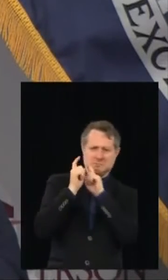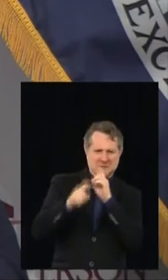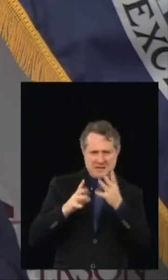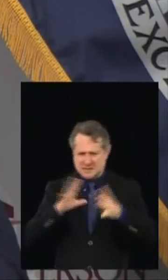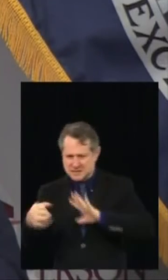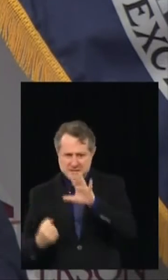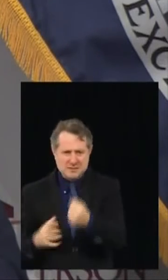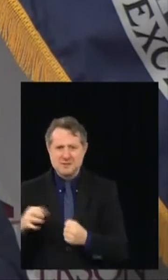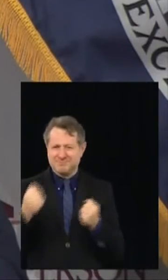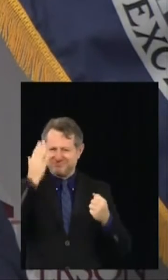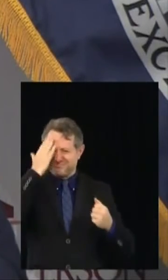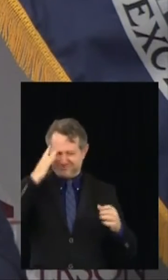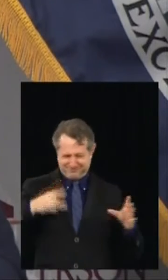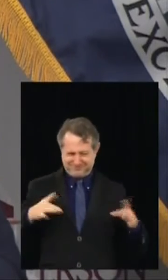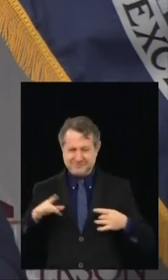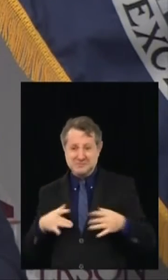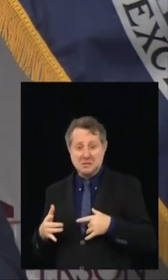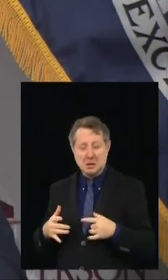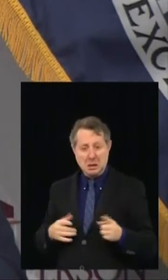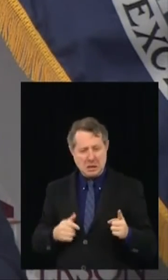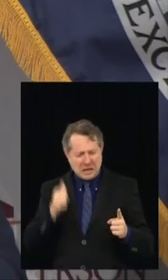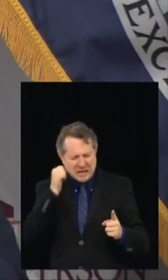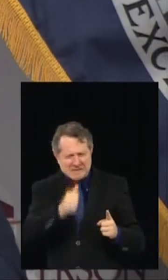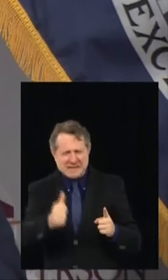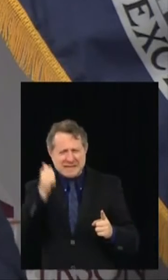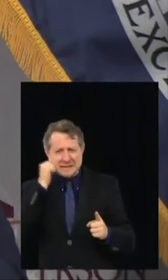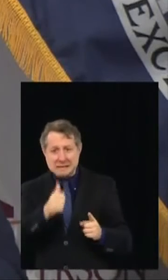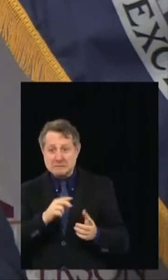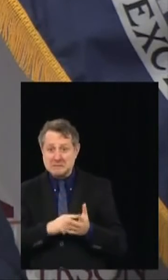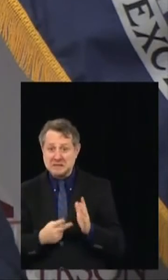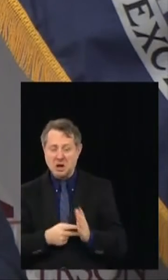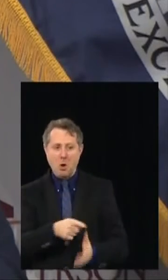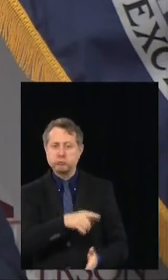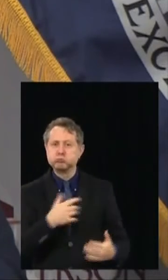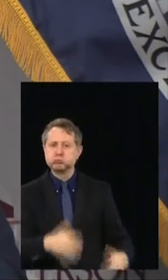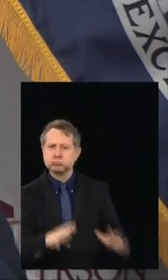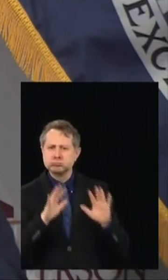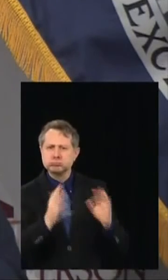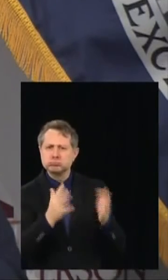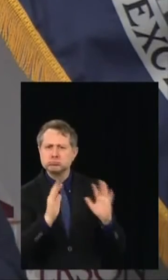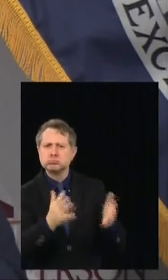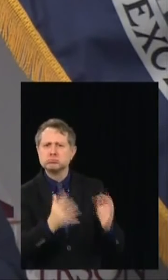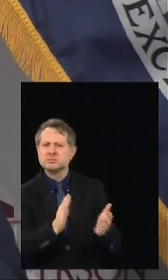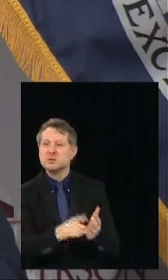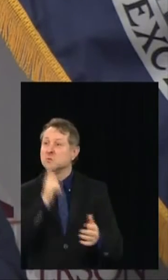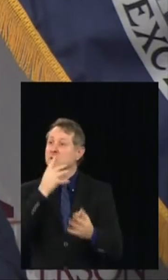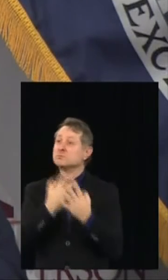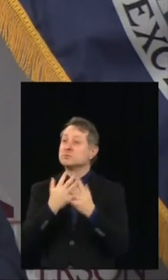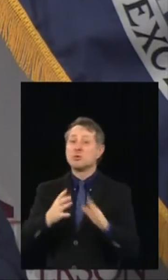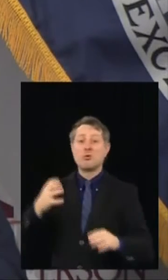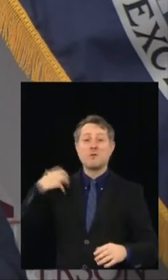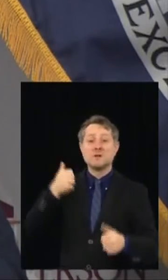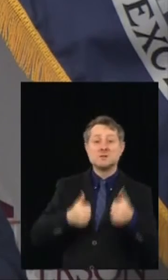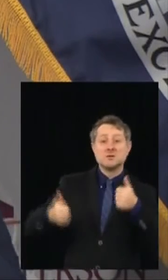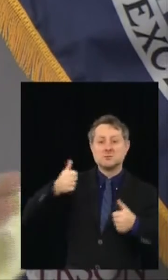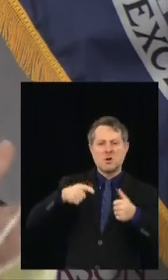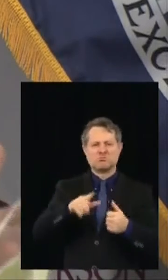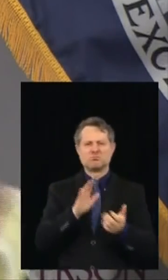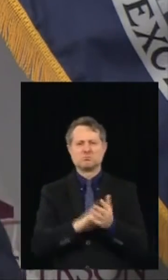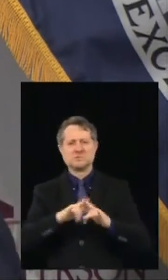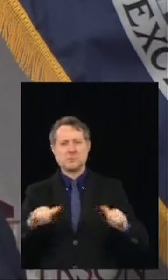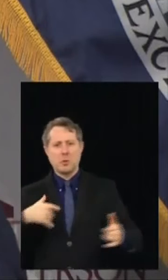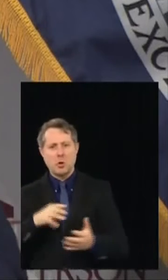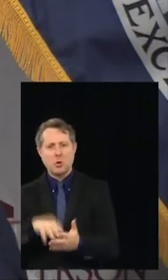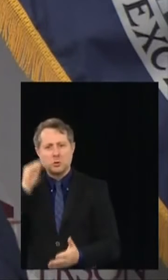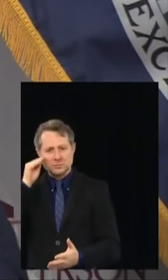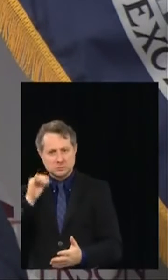So it speaks very well of the correction officers, but it's also an insight into the prison population because, and we'll